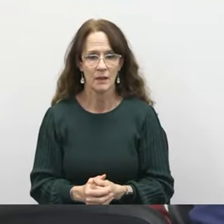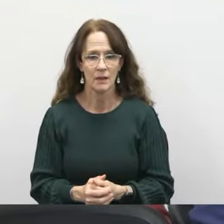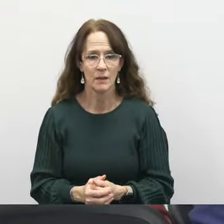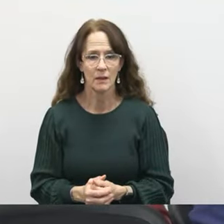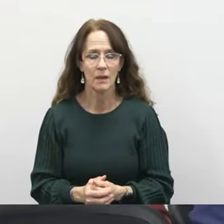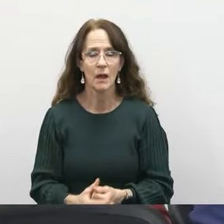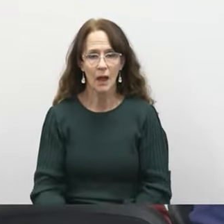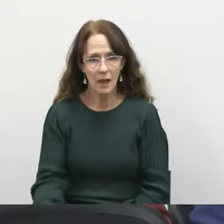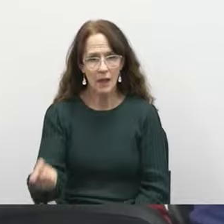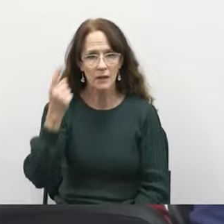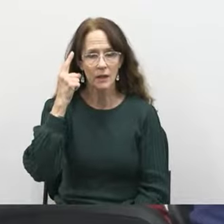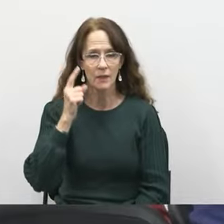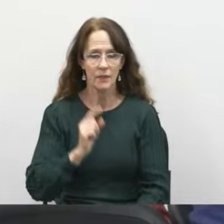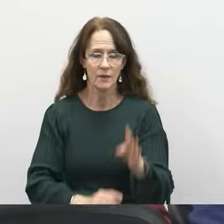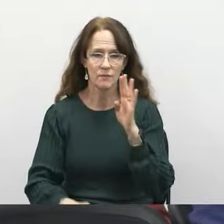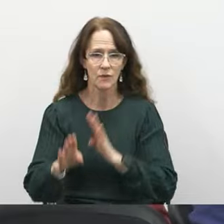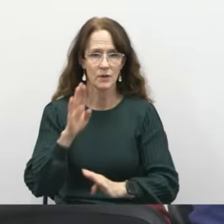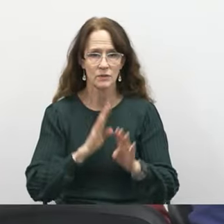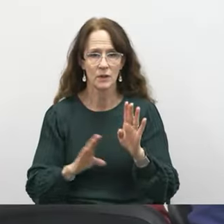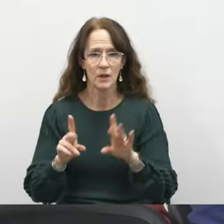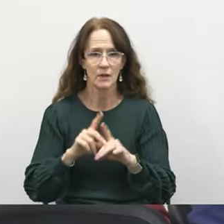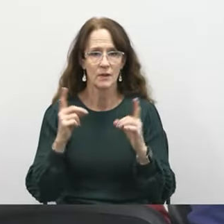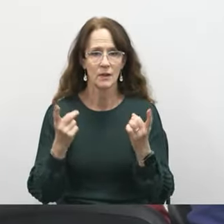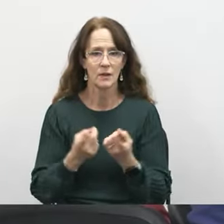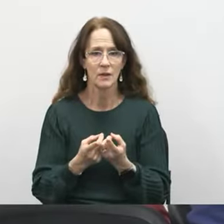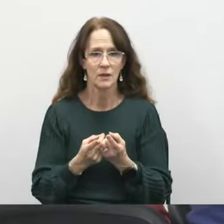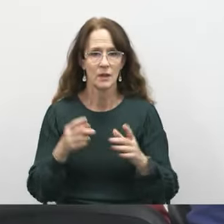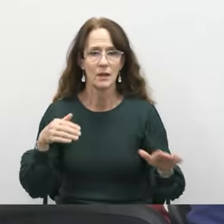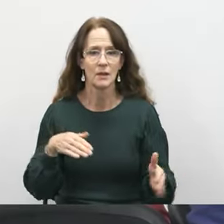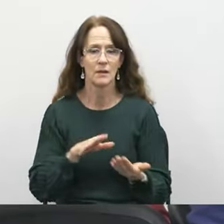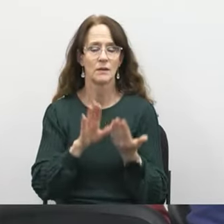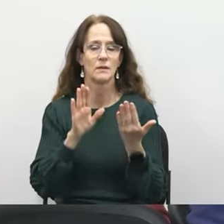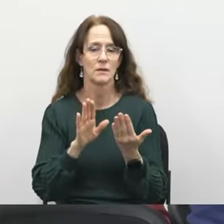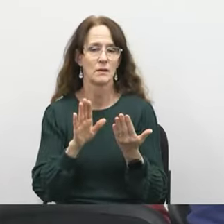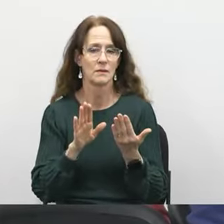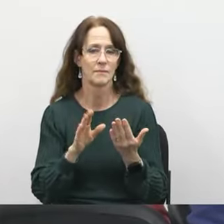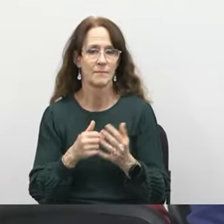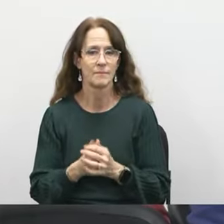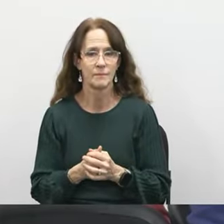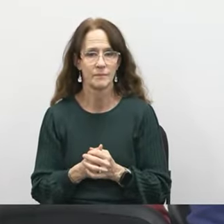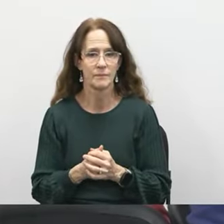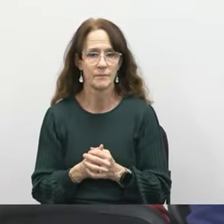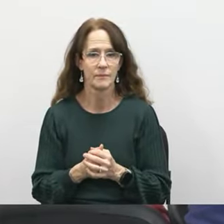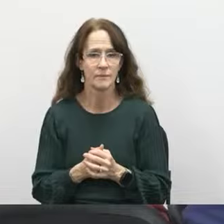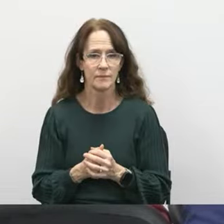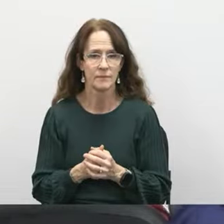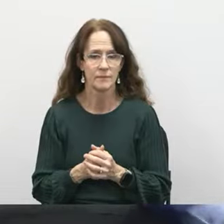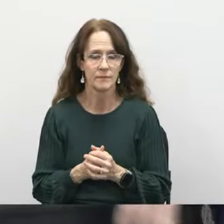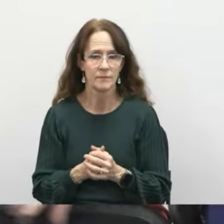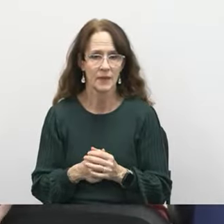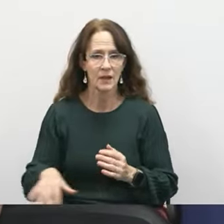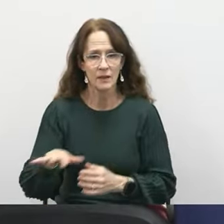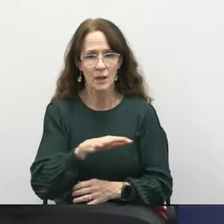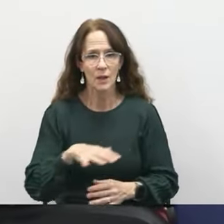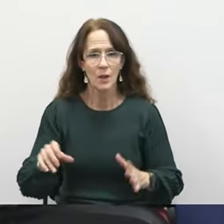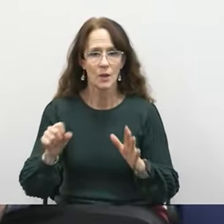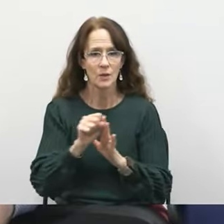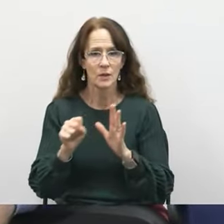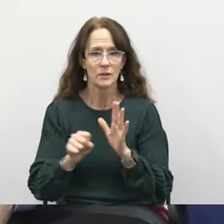Now, I understand the frustration that this district is currently contending with. In a locality, state, and country